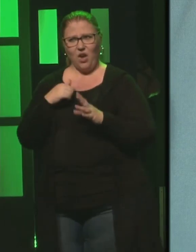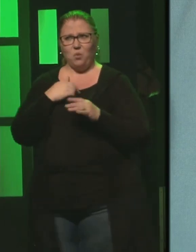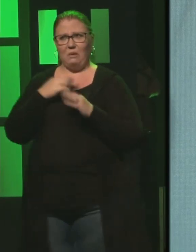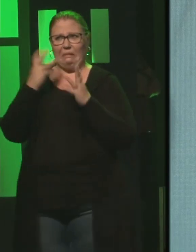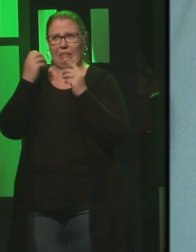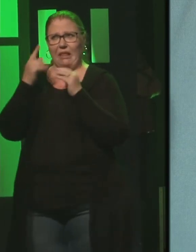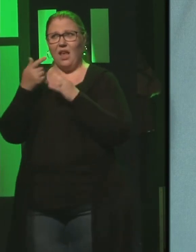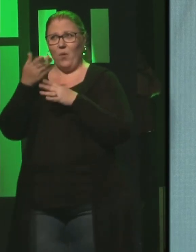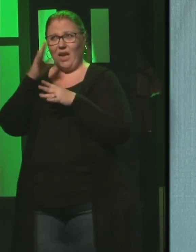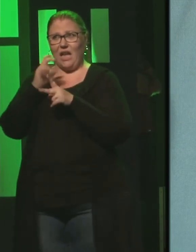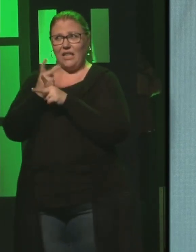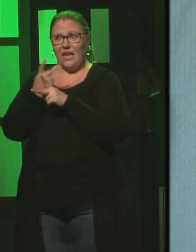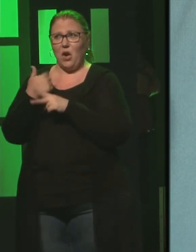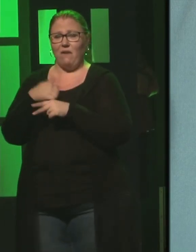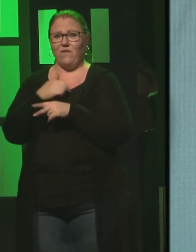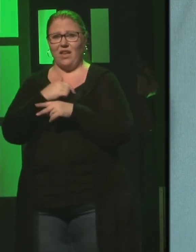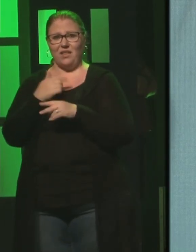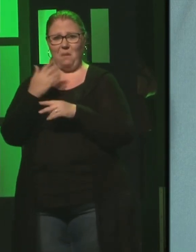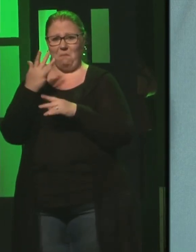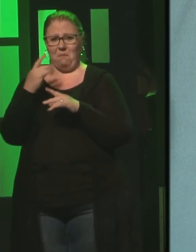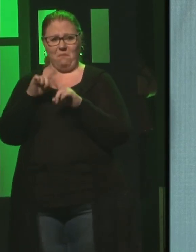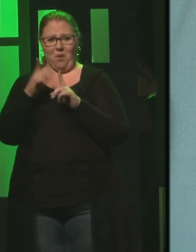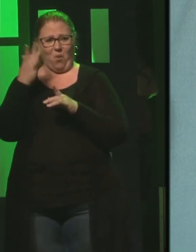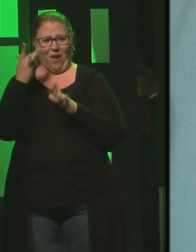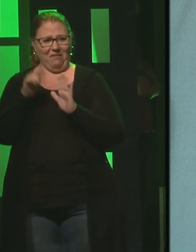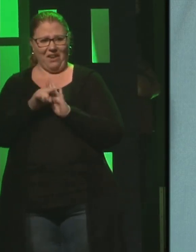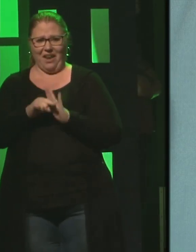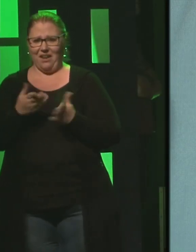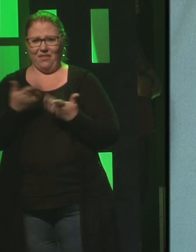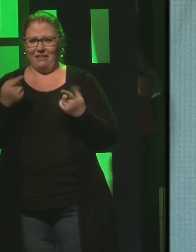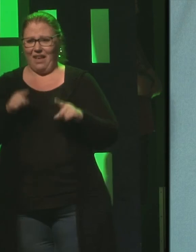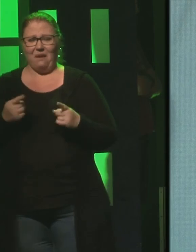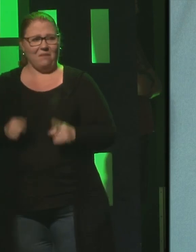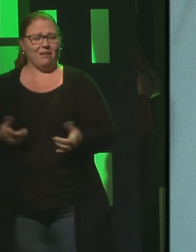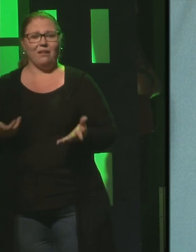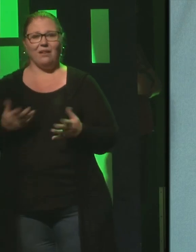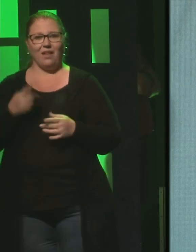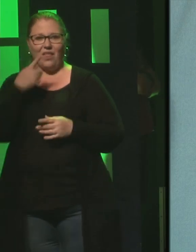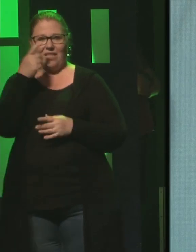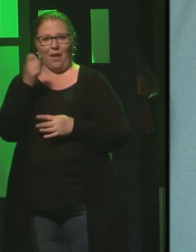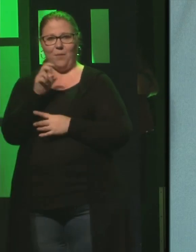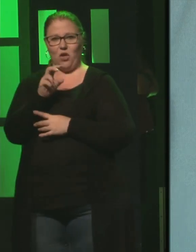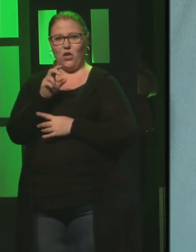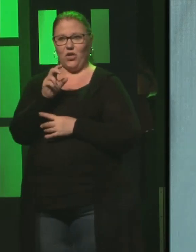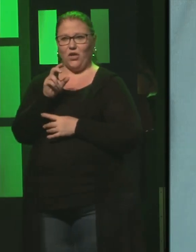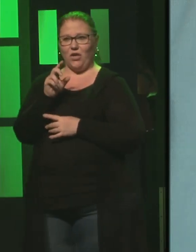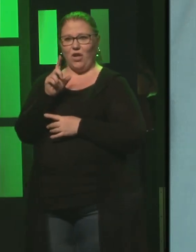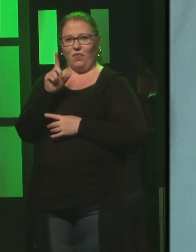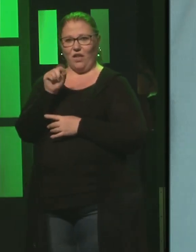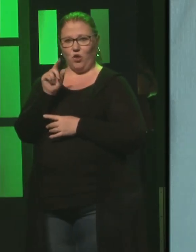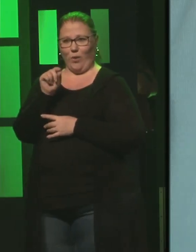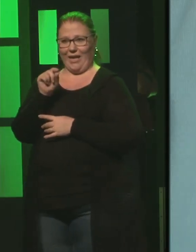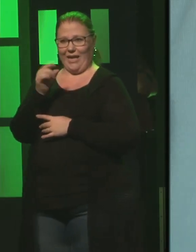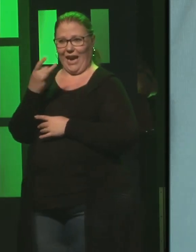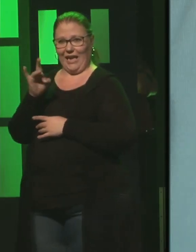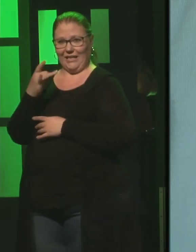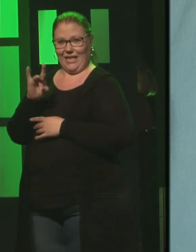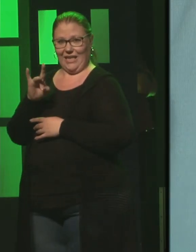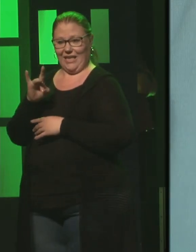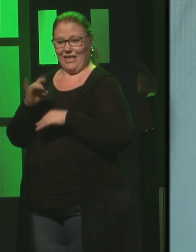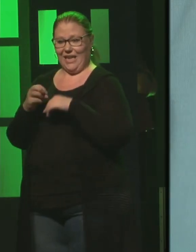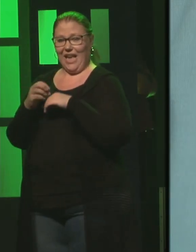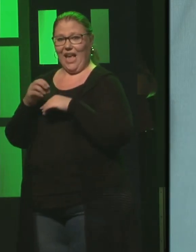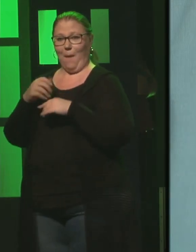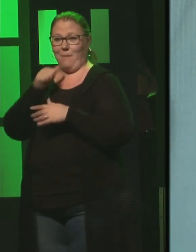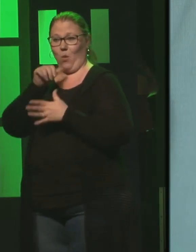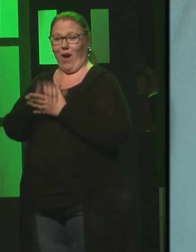hands, but the feelings of why still persisted. The summer of 2018, a tumor was discovered by accident in Karen's lung. That